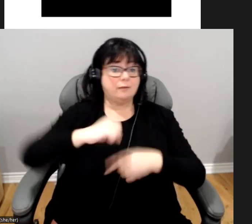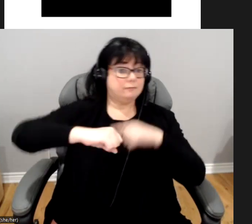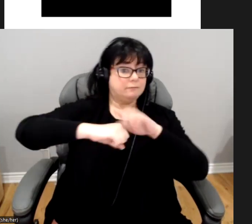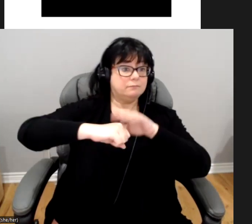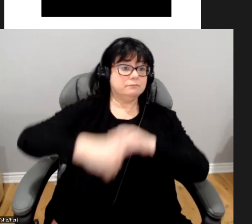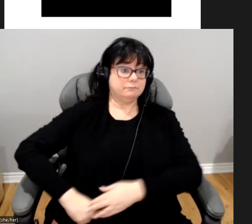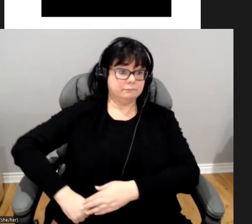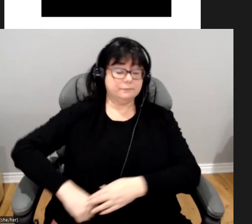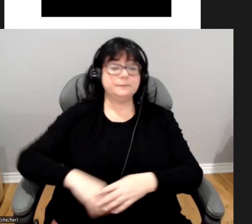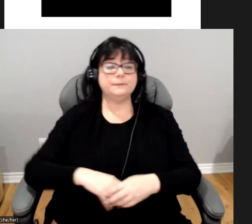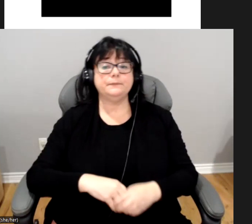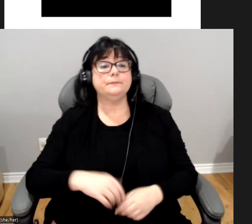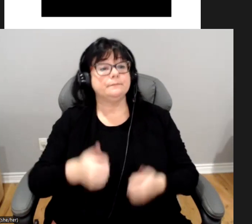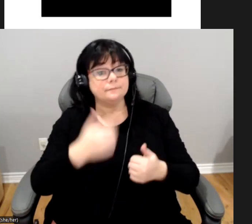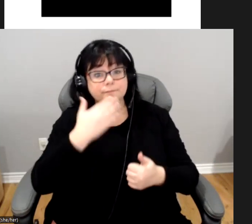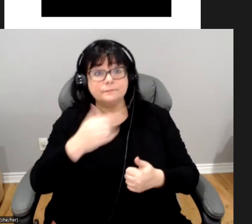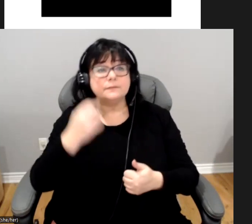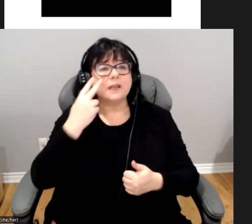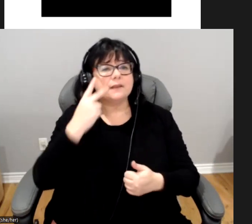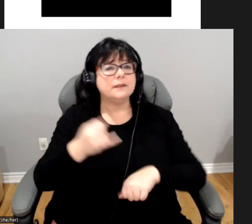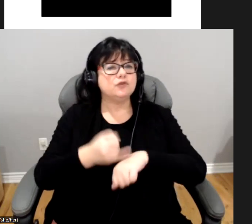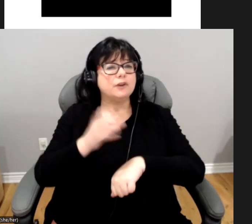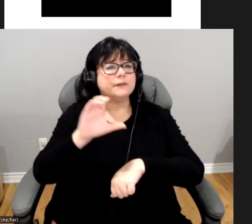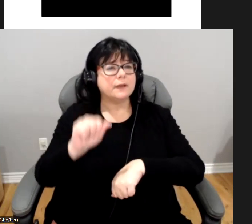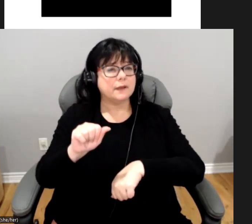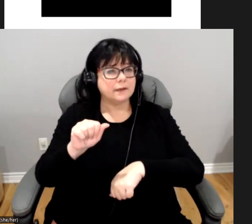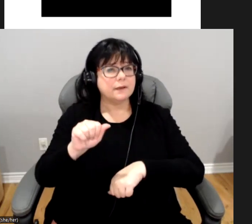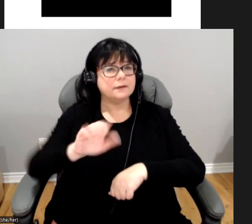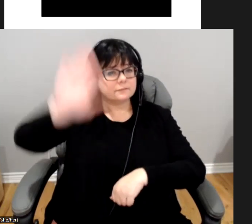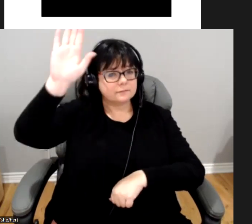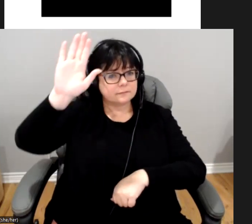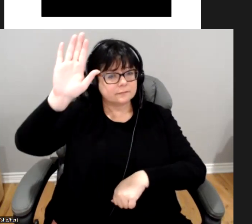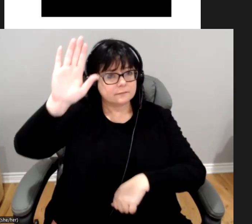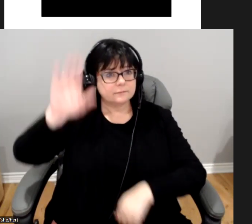Thanks, Melody. I think we have Jessica has her hand up.